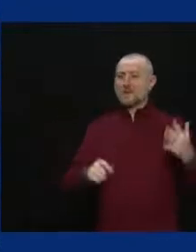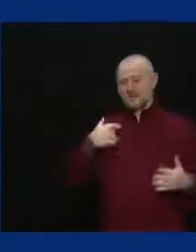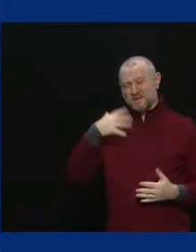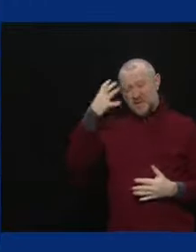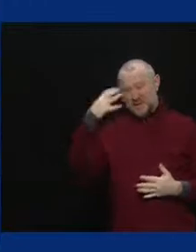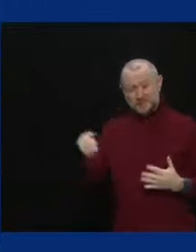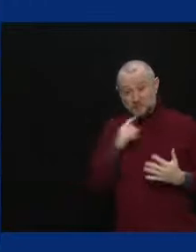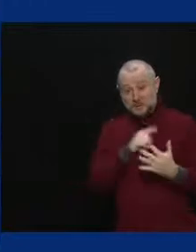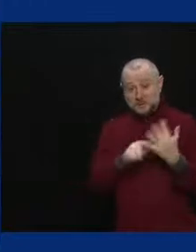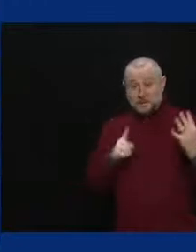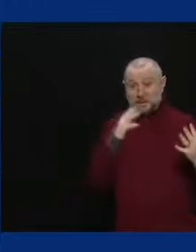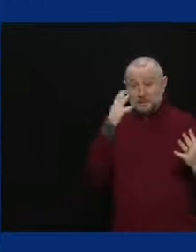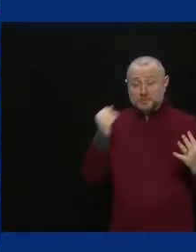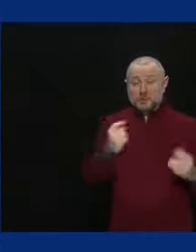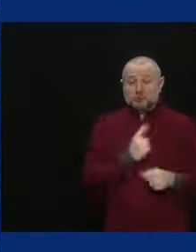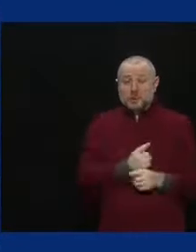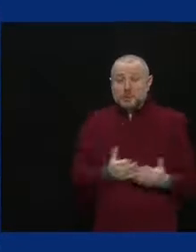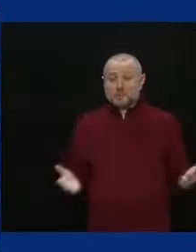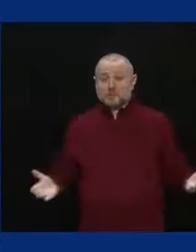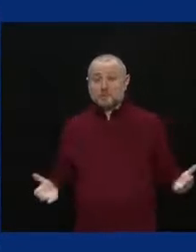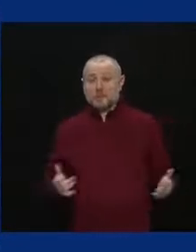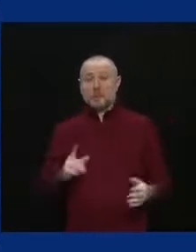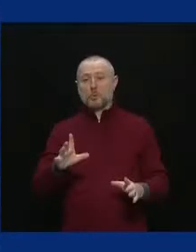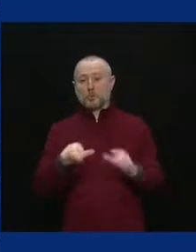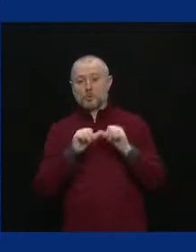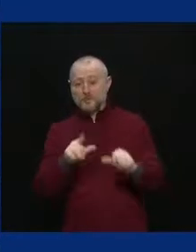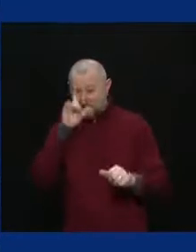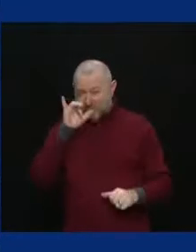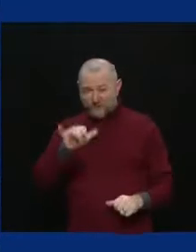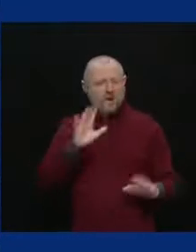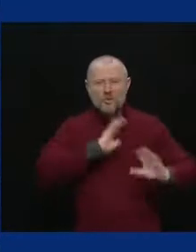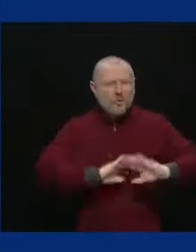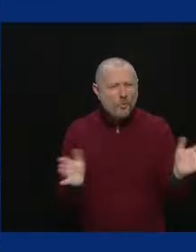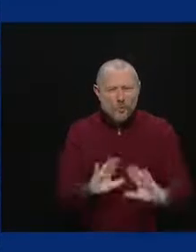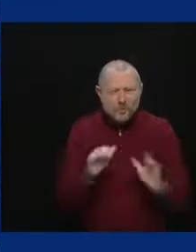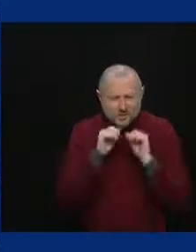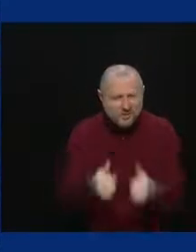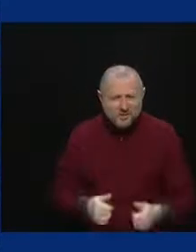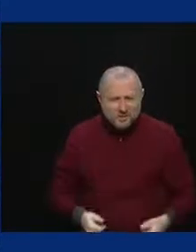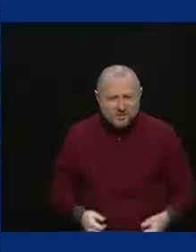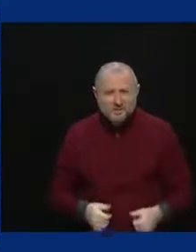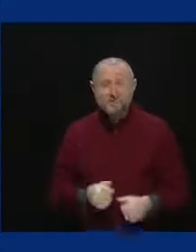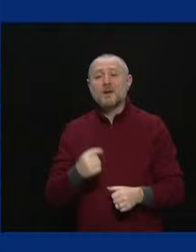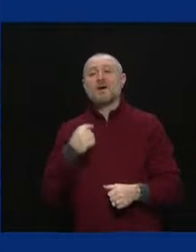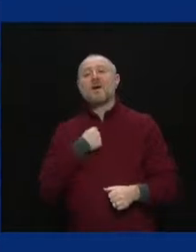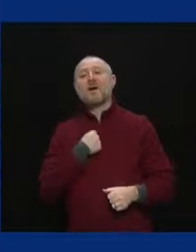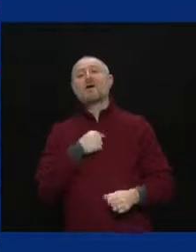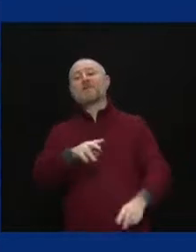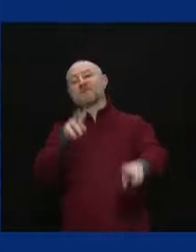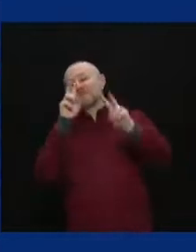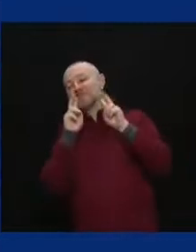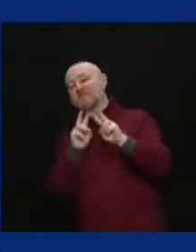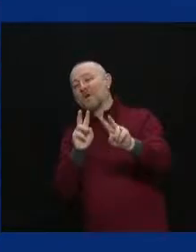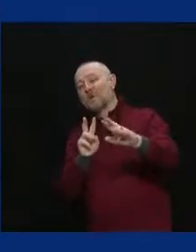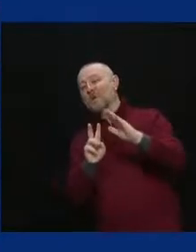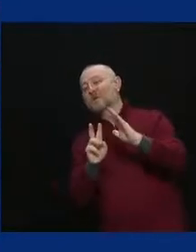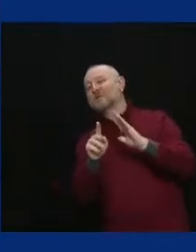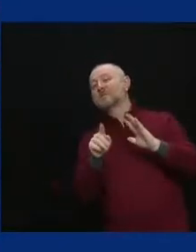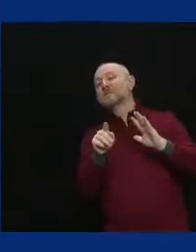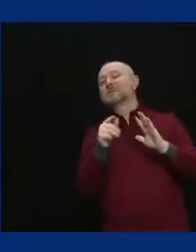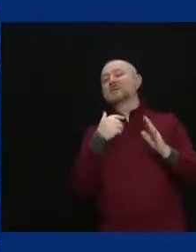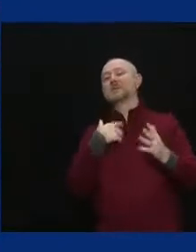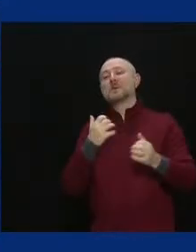It is not permanent. One of the best days I look forward to, other than being done with our budget this